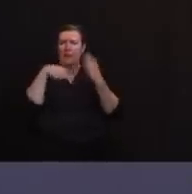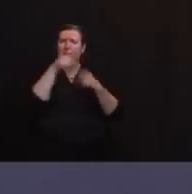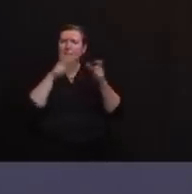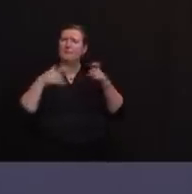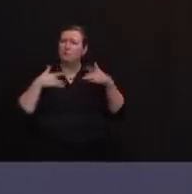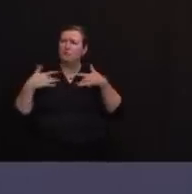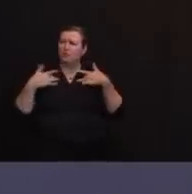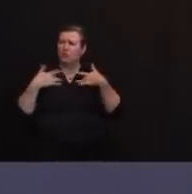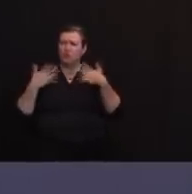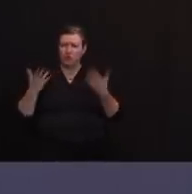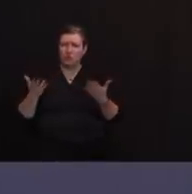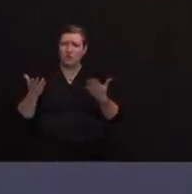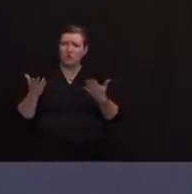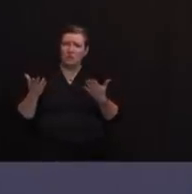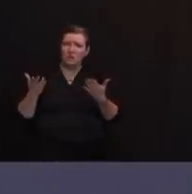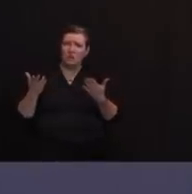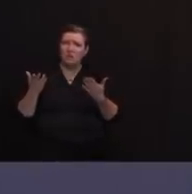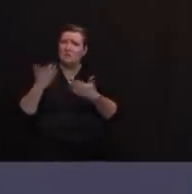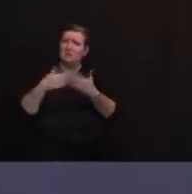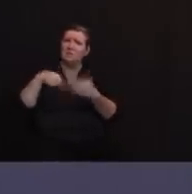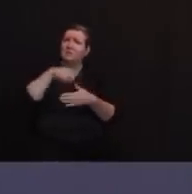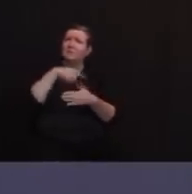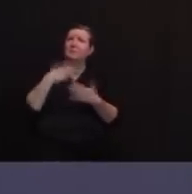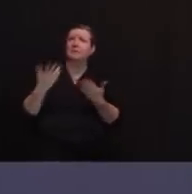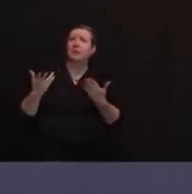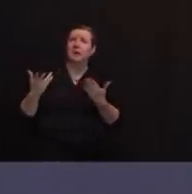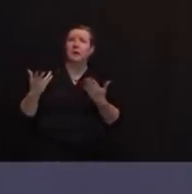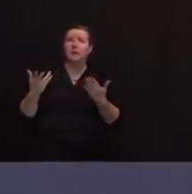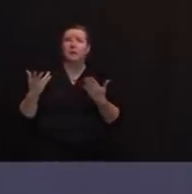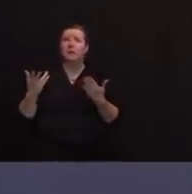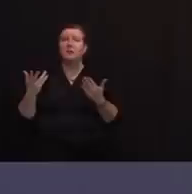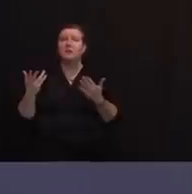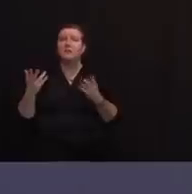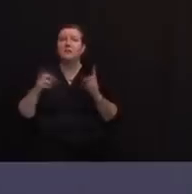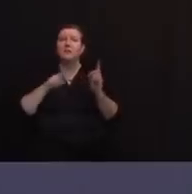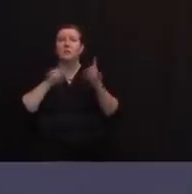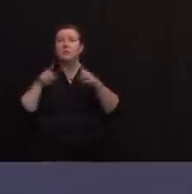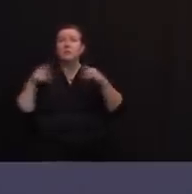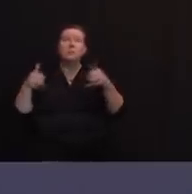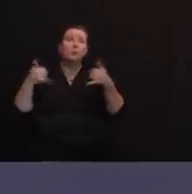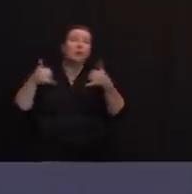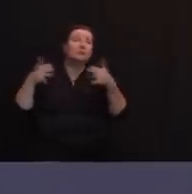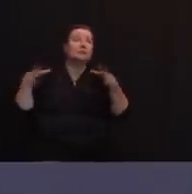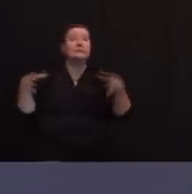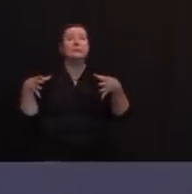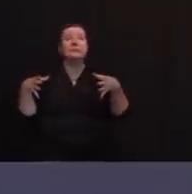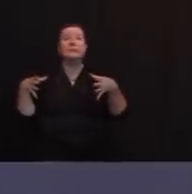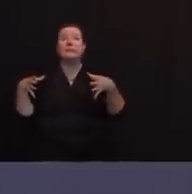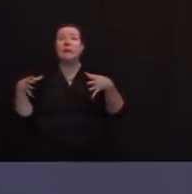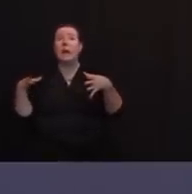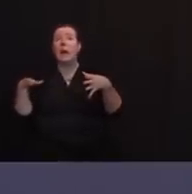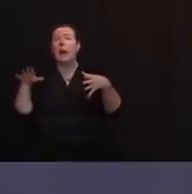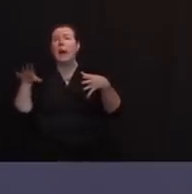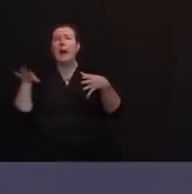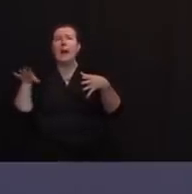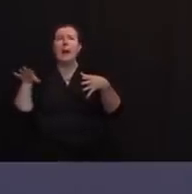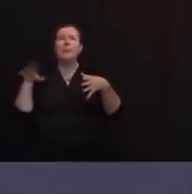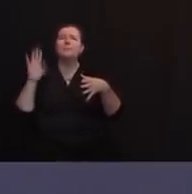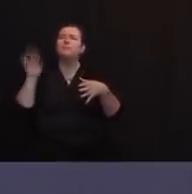Perhaps, Governor, some of those people at one of these parties might be included in this group. What happens to the information you fill